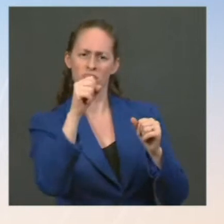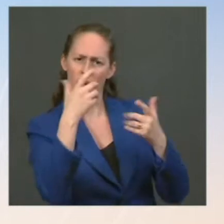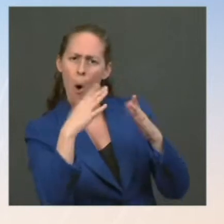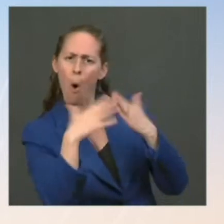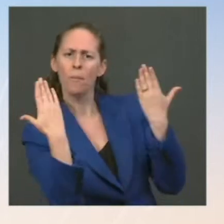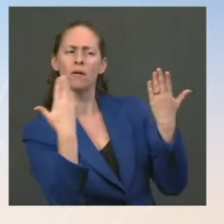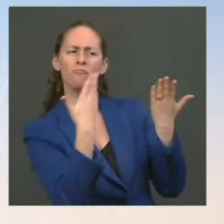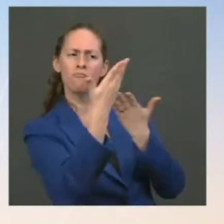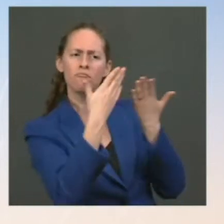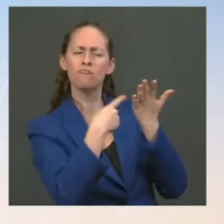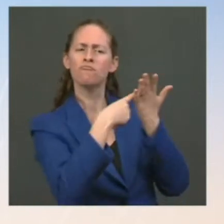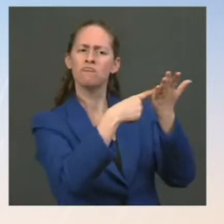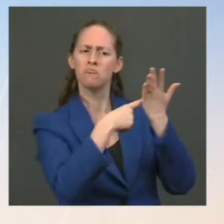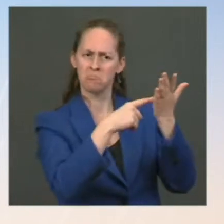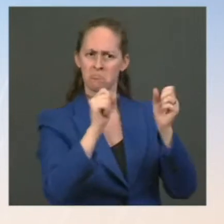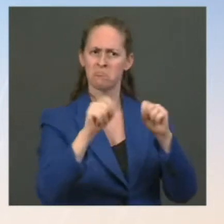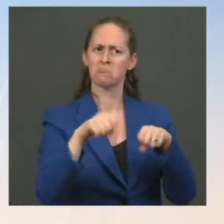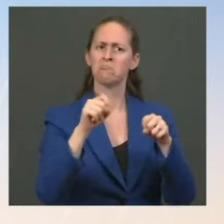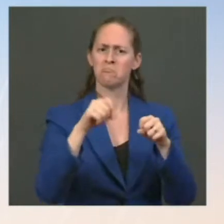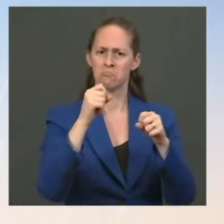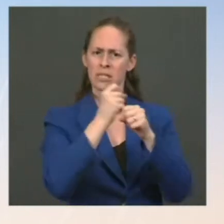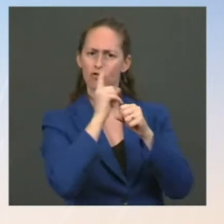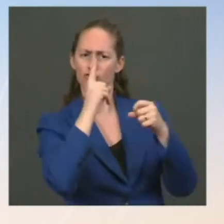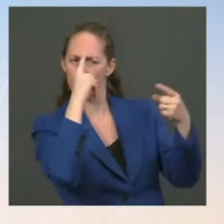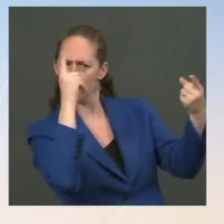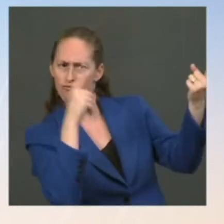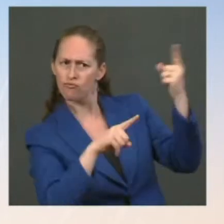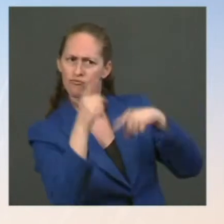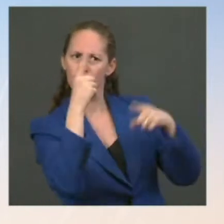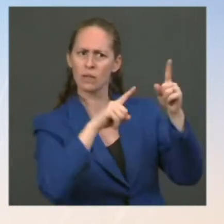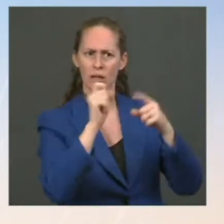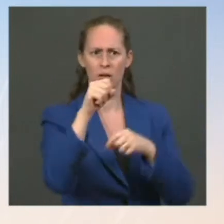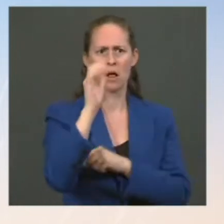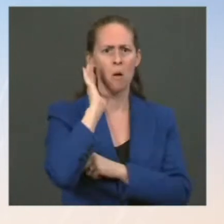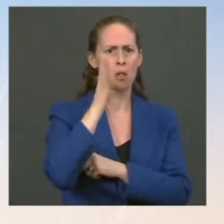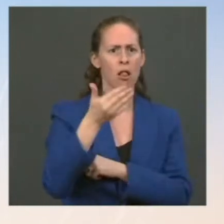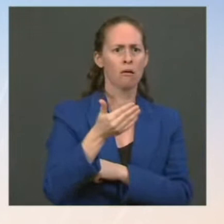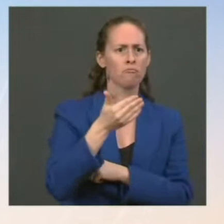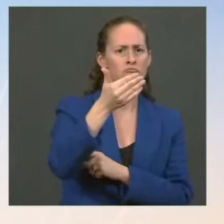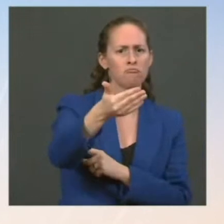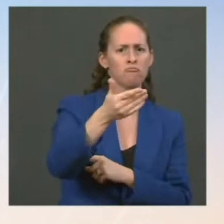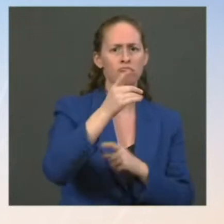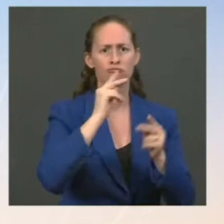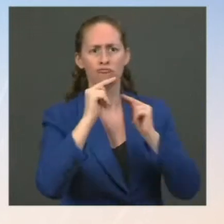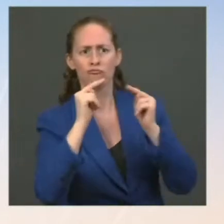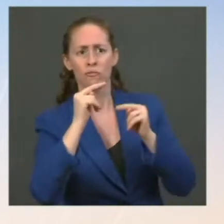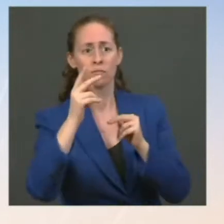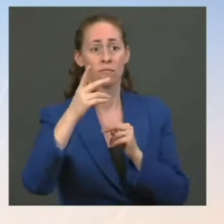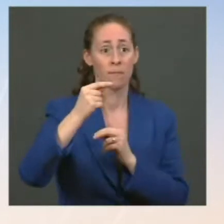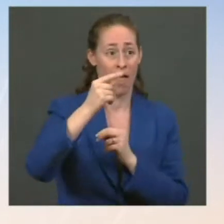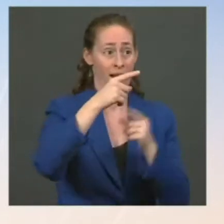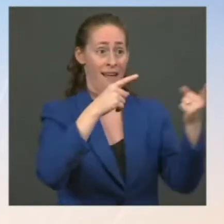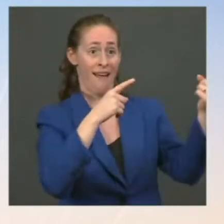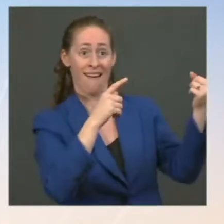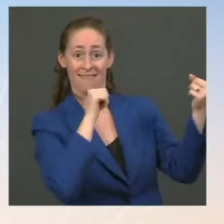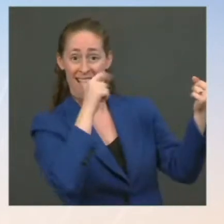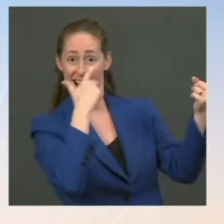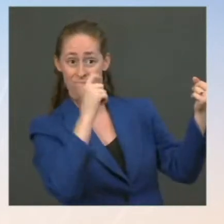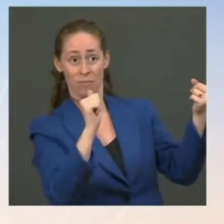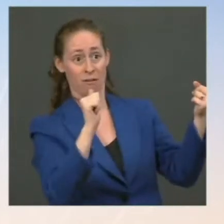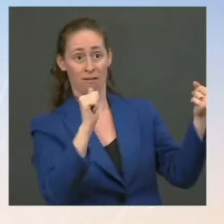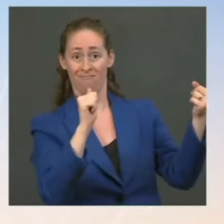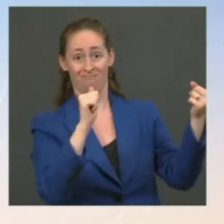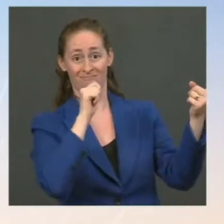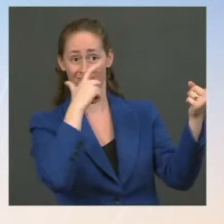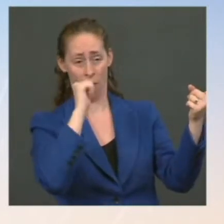discussions, diplomatic discussions in the next round of negotiations. They may not be interested in all the details. We certainly are interested in all the